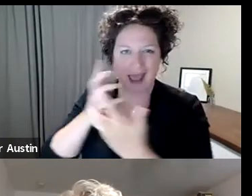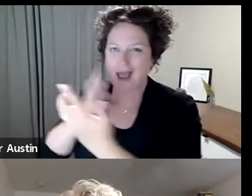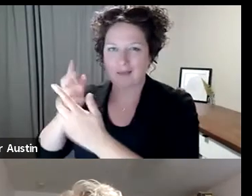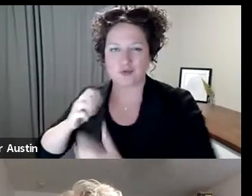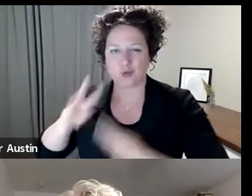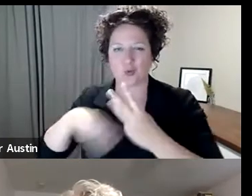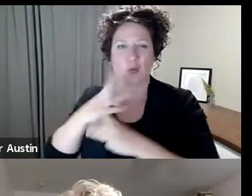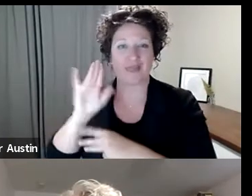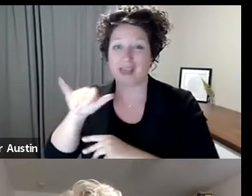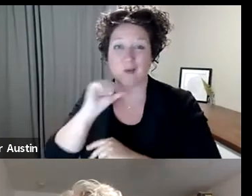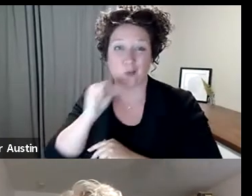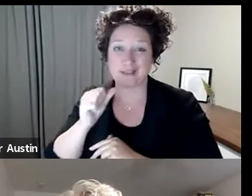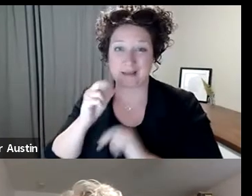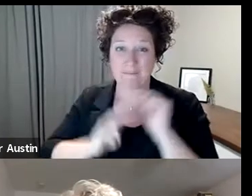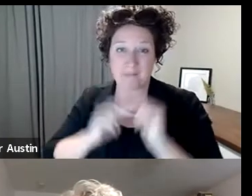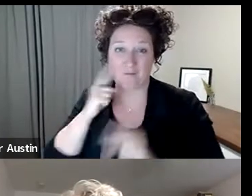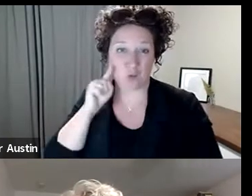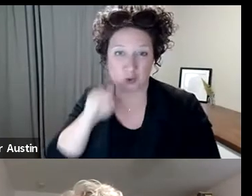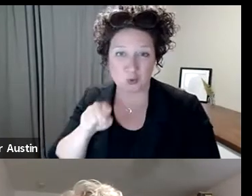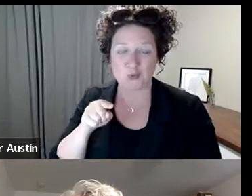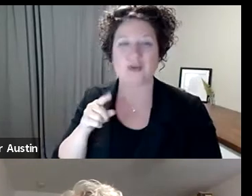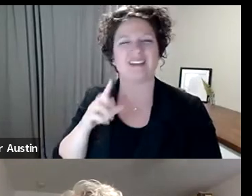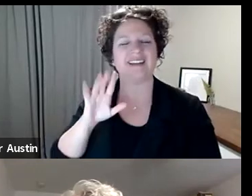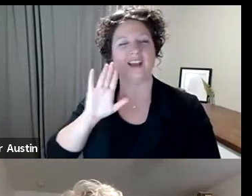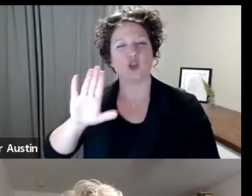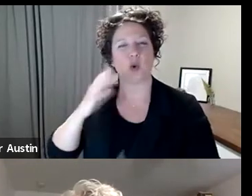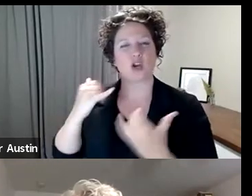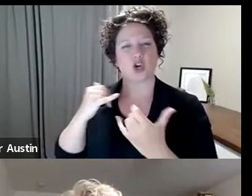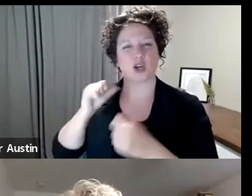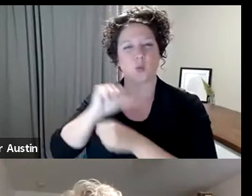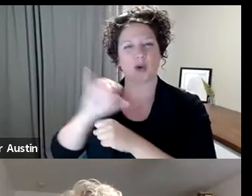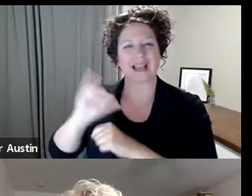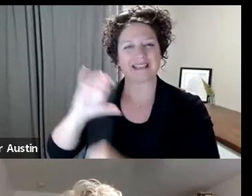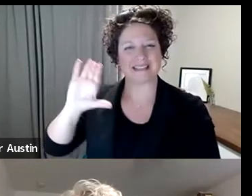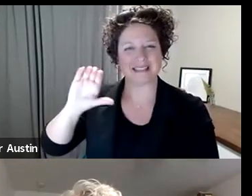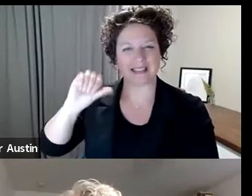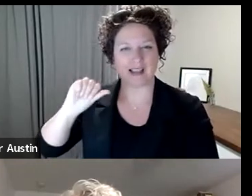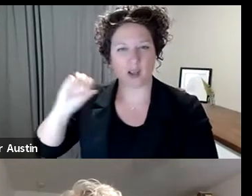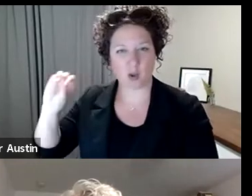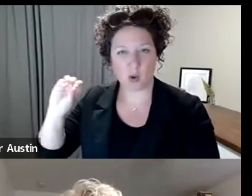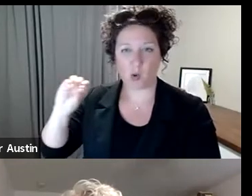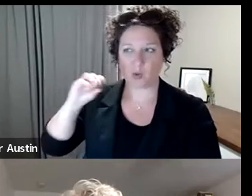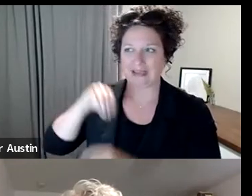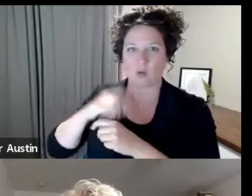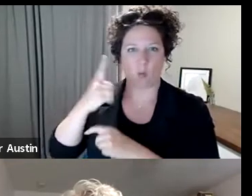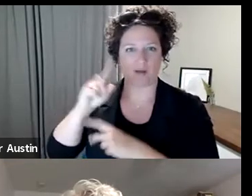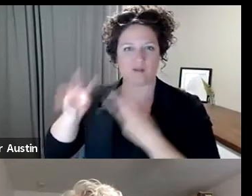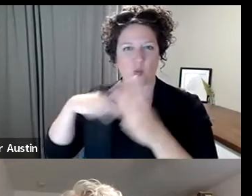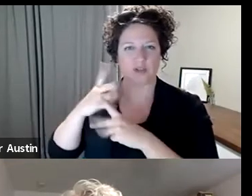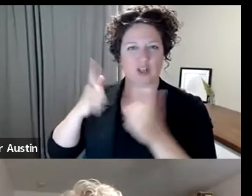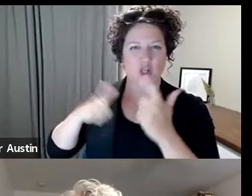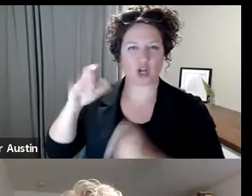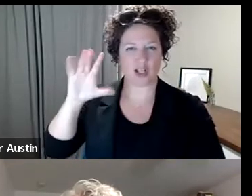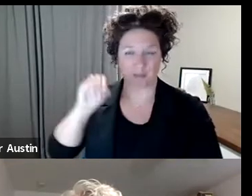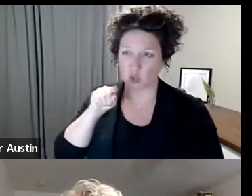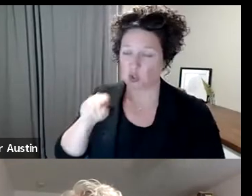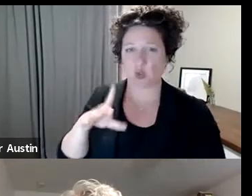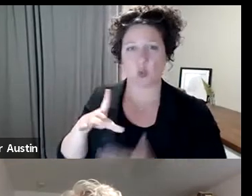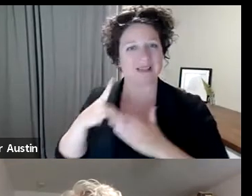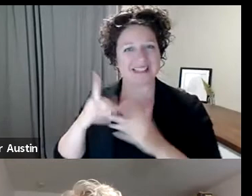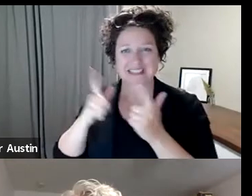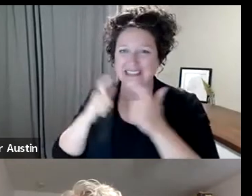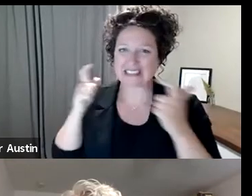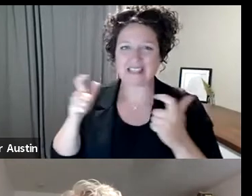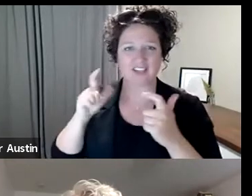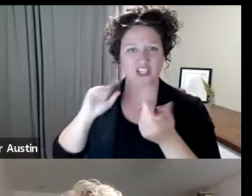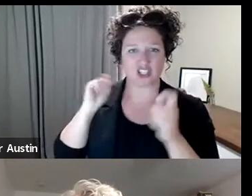with you in mind. And in your current work as the Chief Accessibility Officer of one of the world's largest companies, you're leading significant changes to the